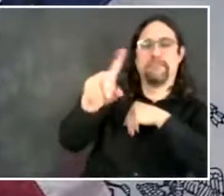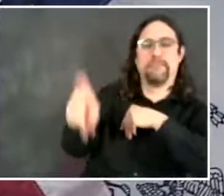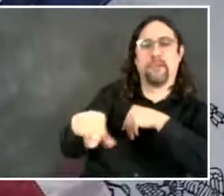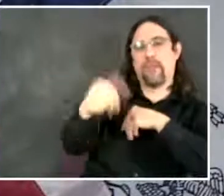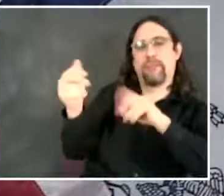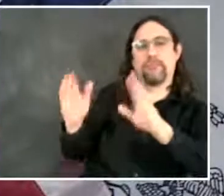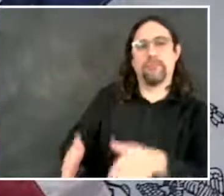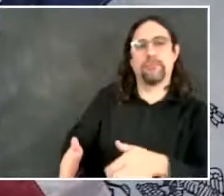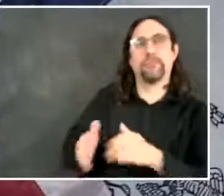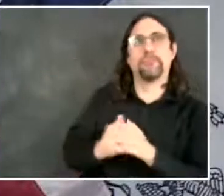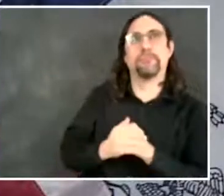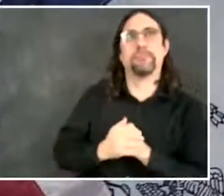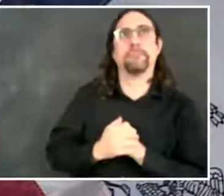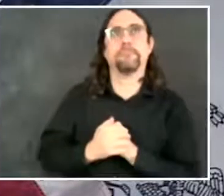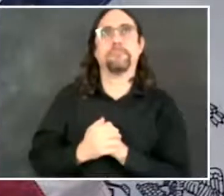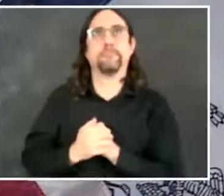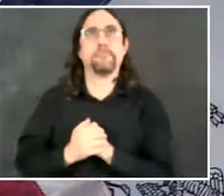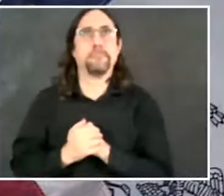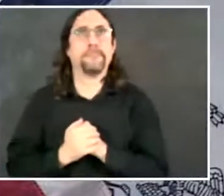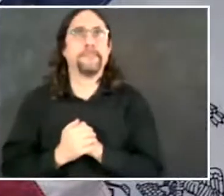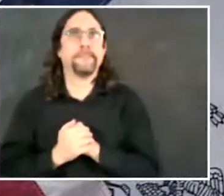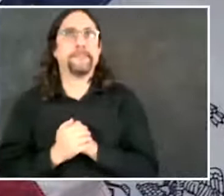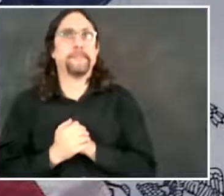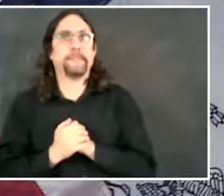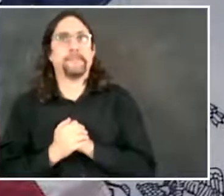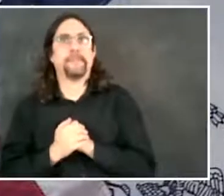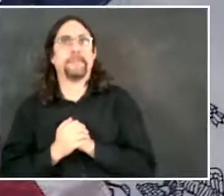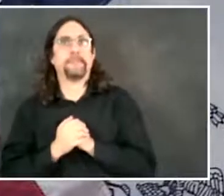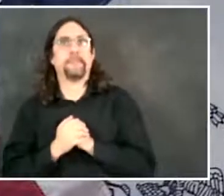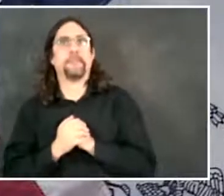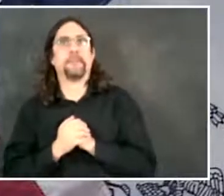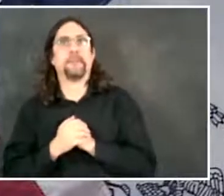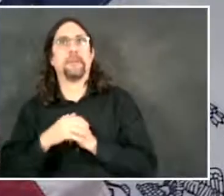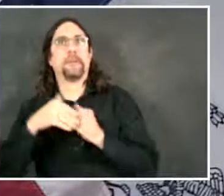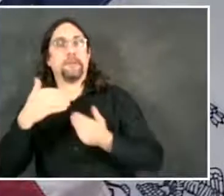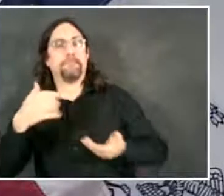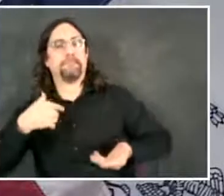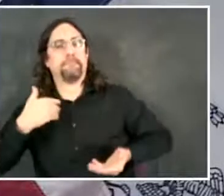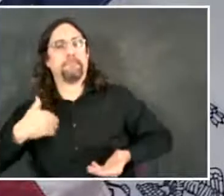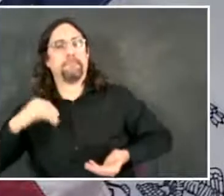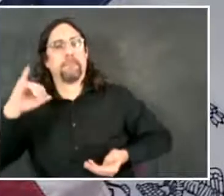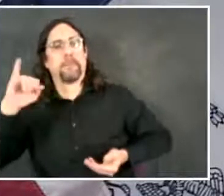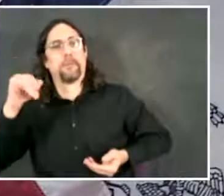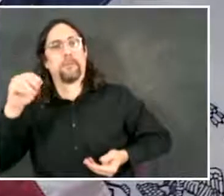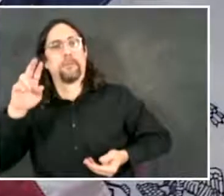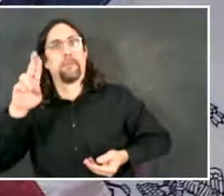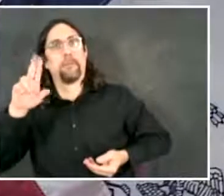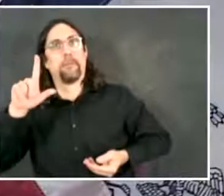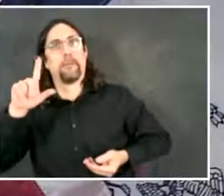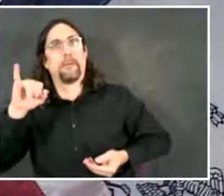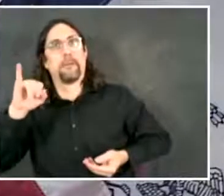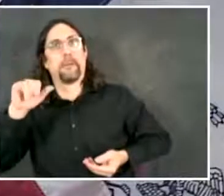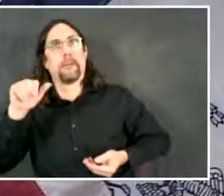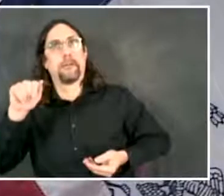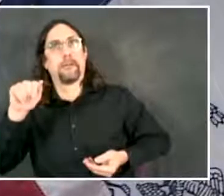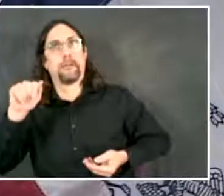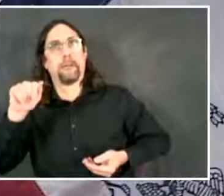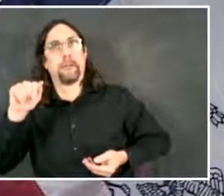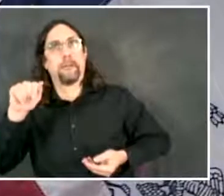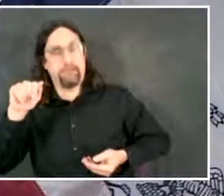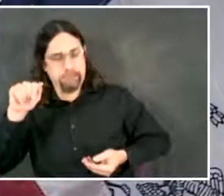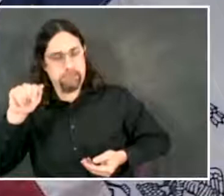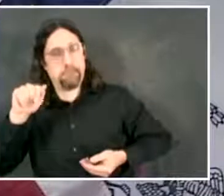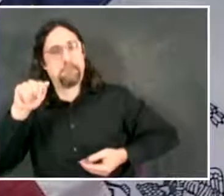circle back. Next up is Julia from The Post. Hey, good morning, Mr. Mayor, and everyone else on the